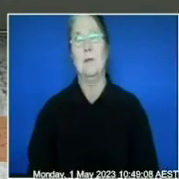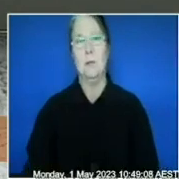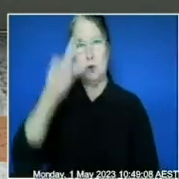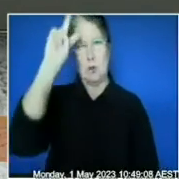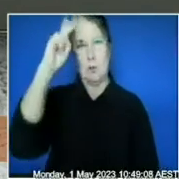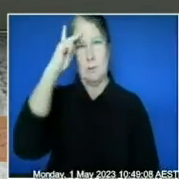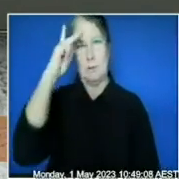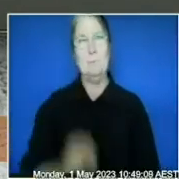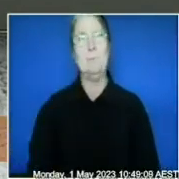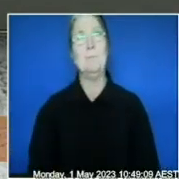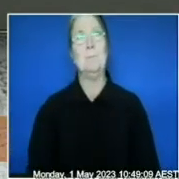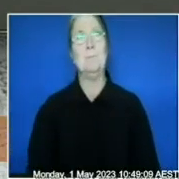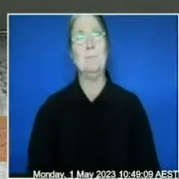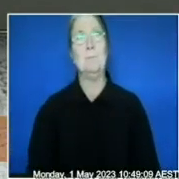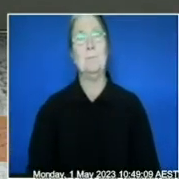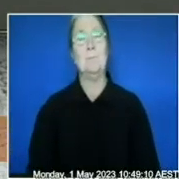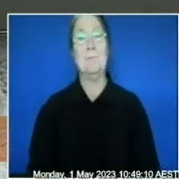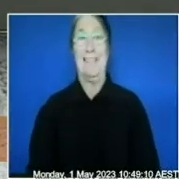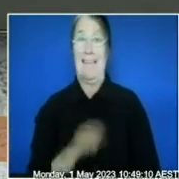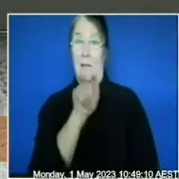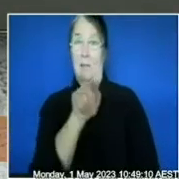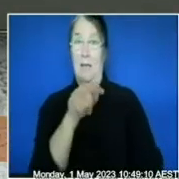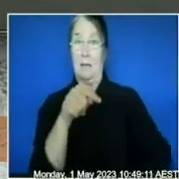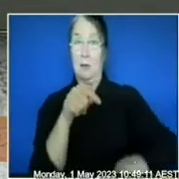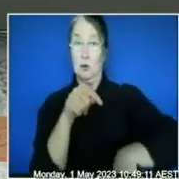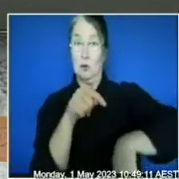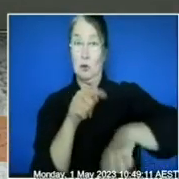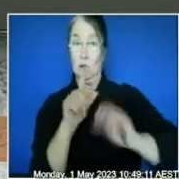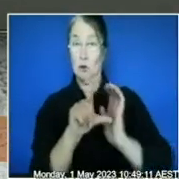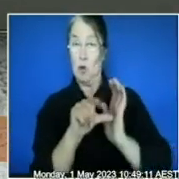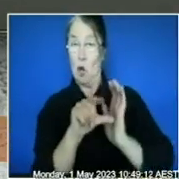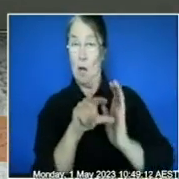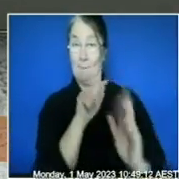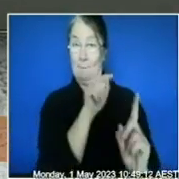prepare for the public intoxication reforms?